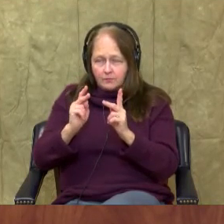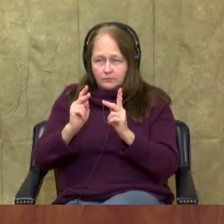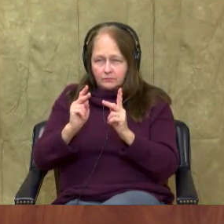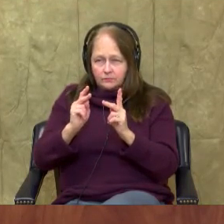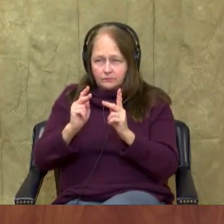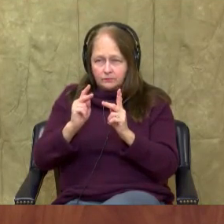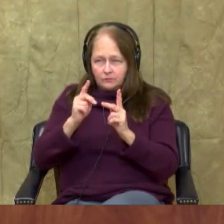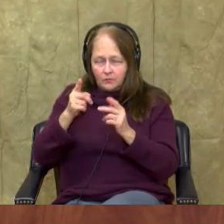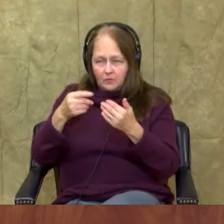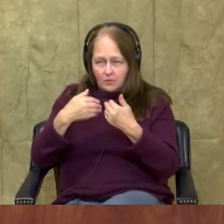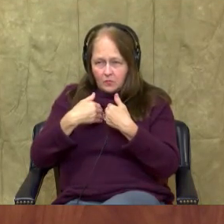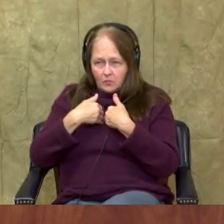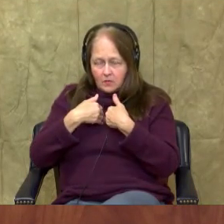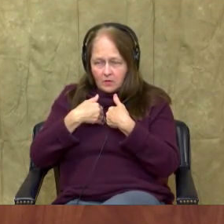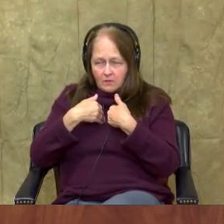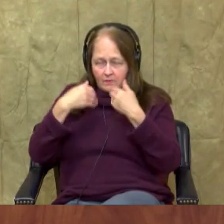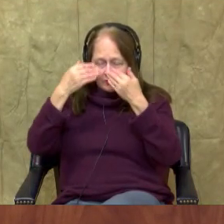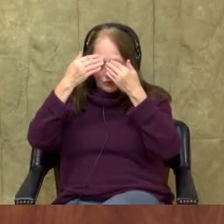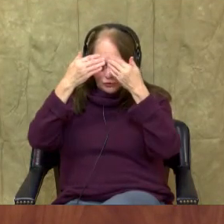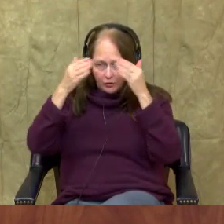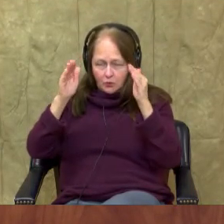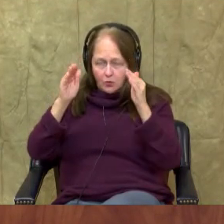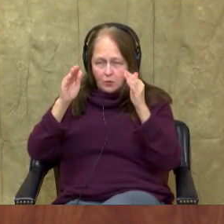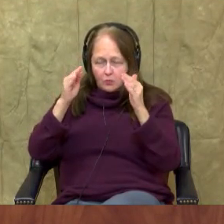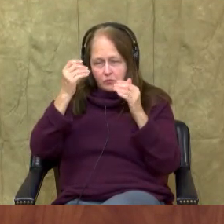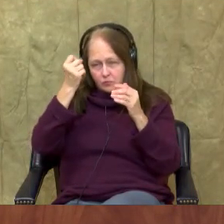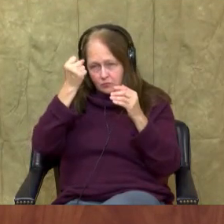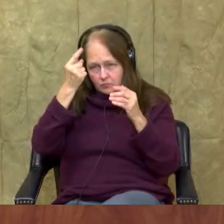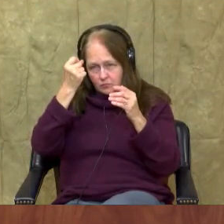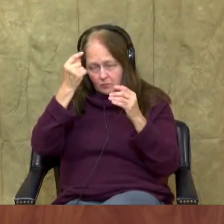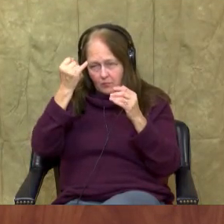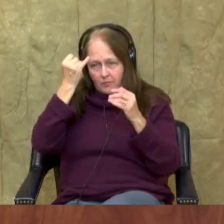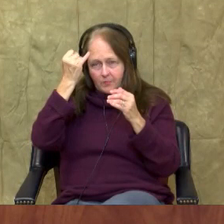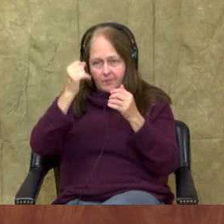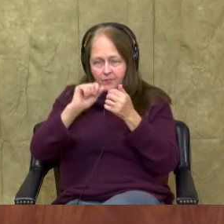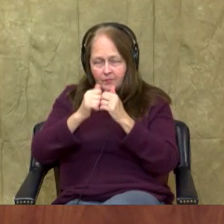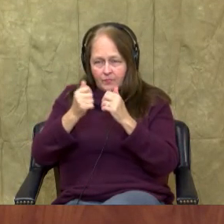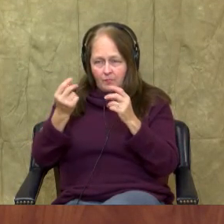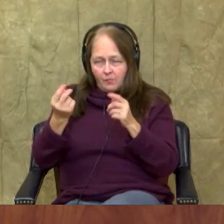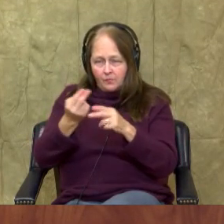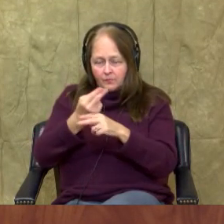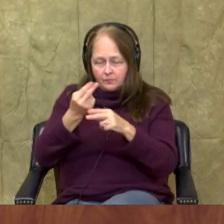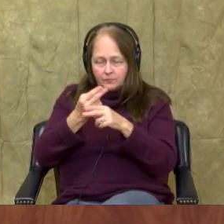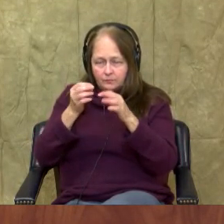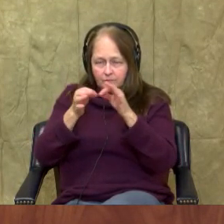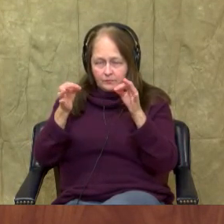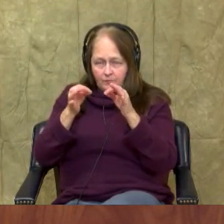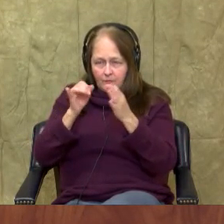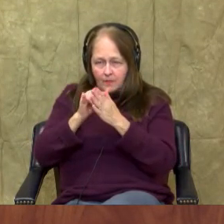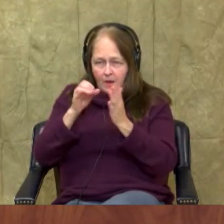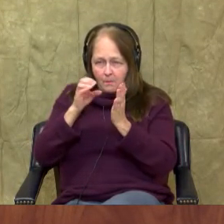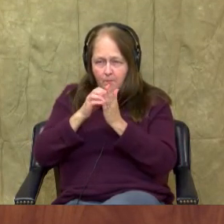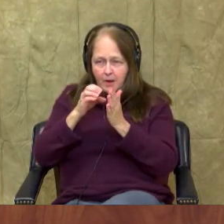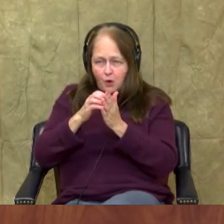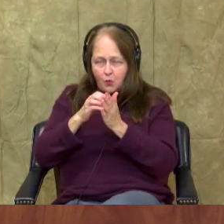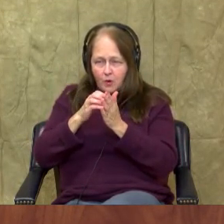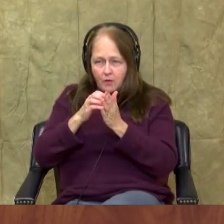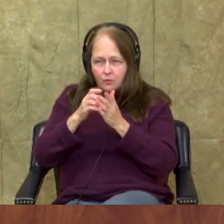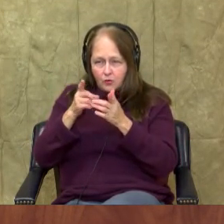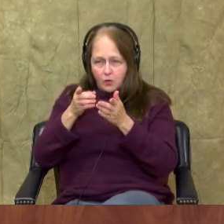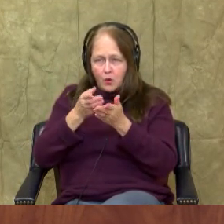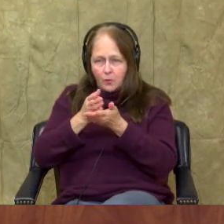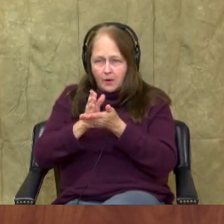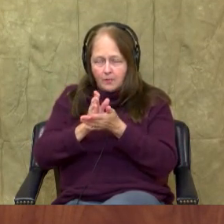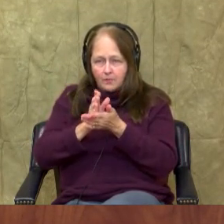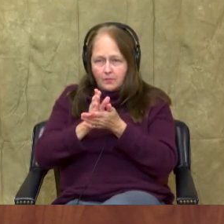As long as you have a general idea of what the word means and how it's used in that sentence or that paragraph, you're okay.